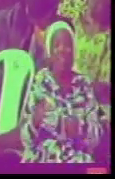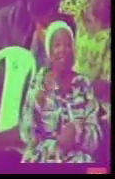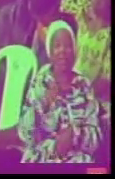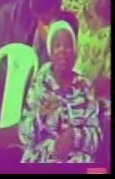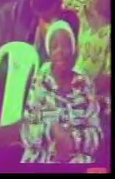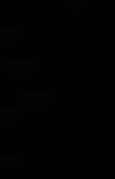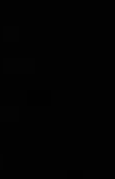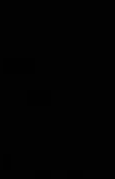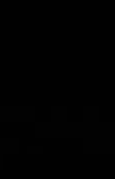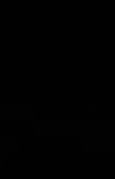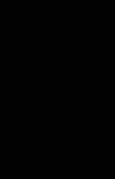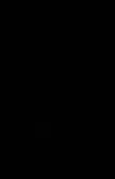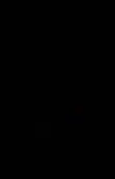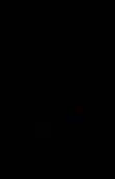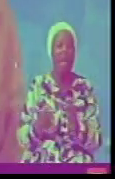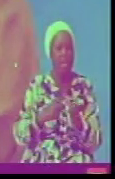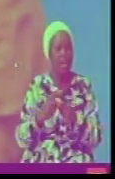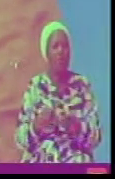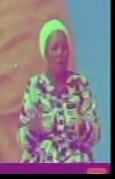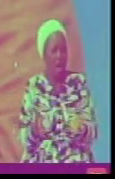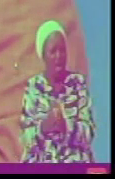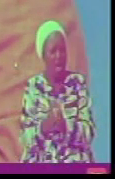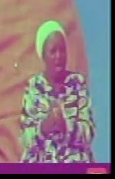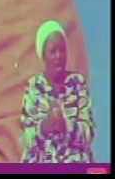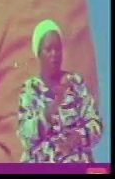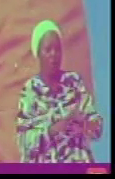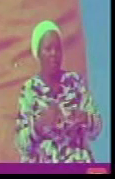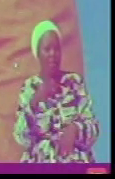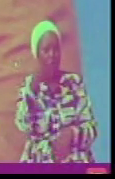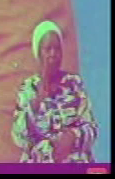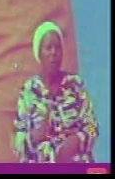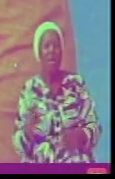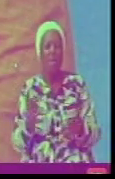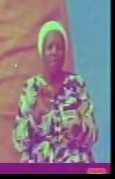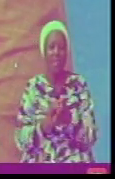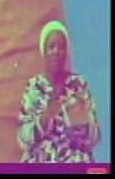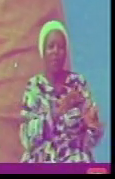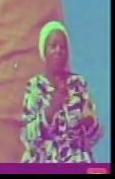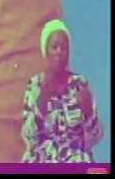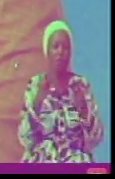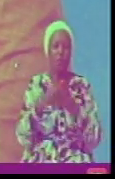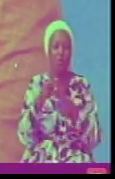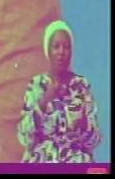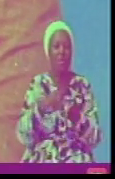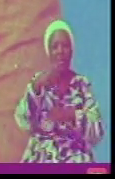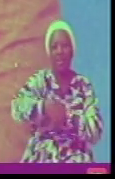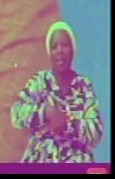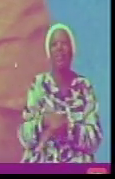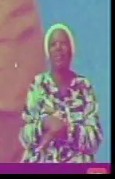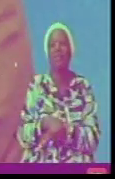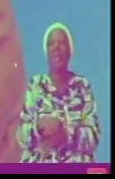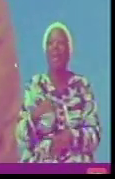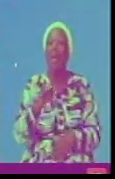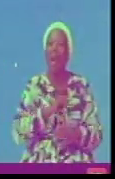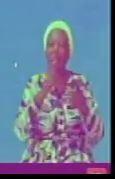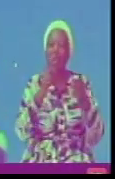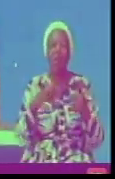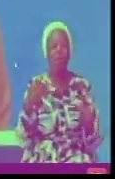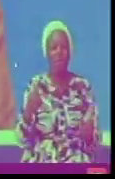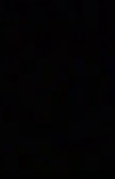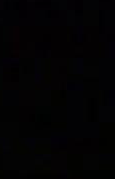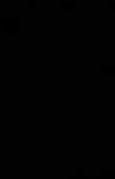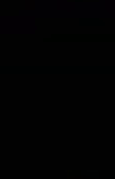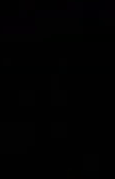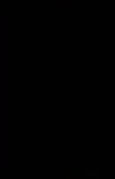you ask for the mercy of God, that mercy will come to you tonight. I come now to point number